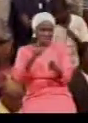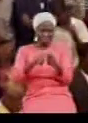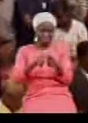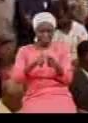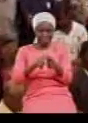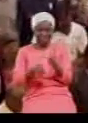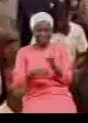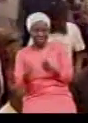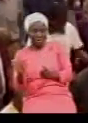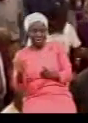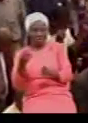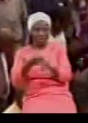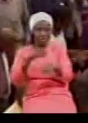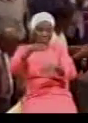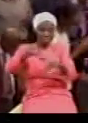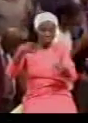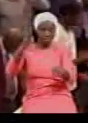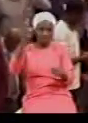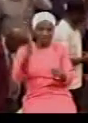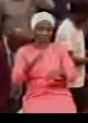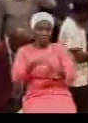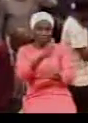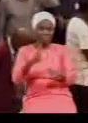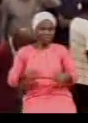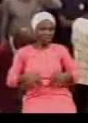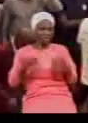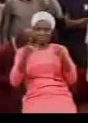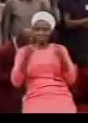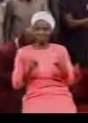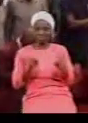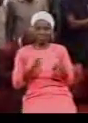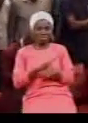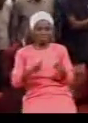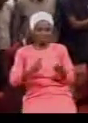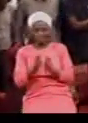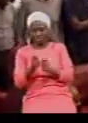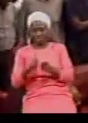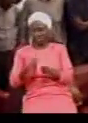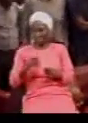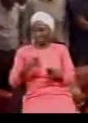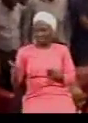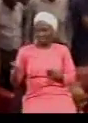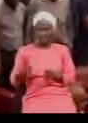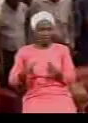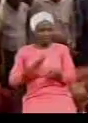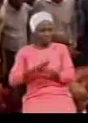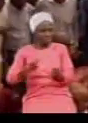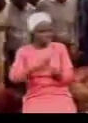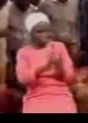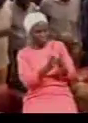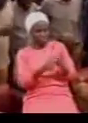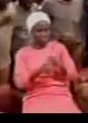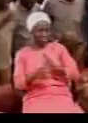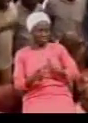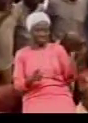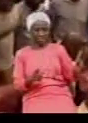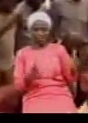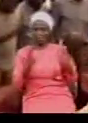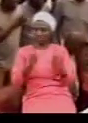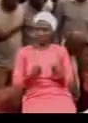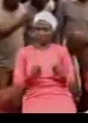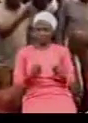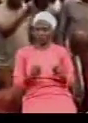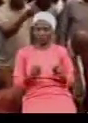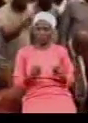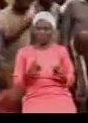the calling of God upon your life. Don't turn to the right. Don't turn to the left. The